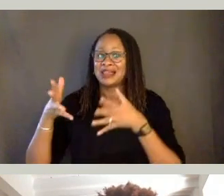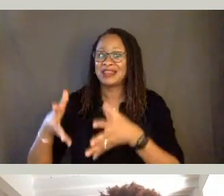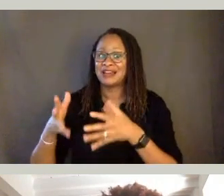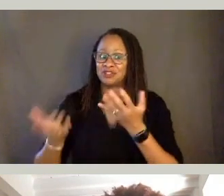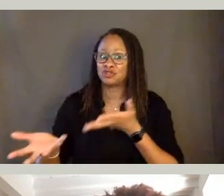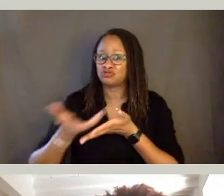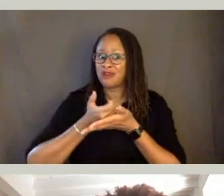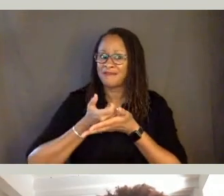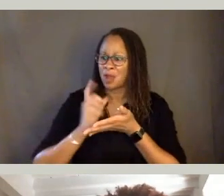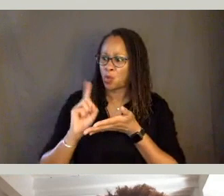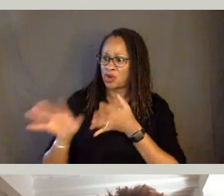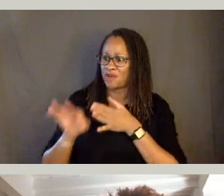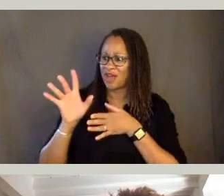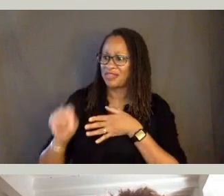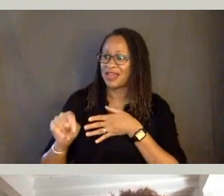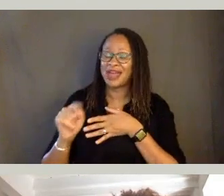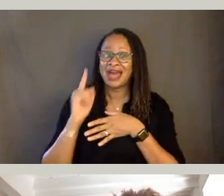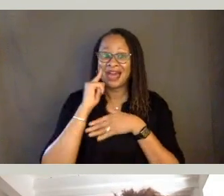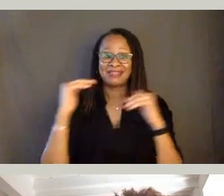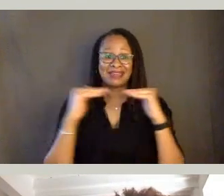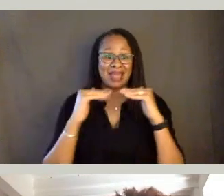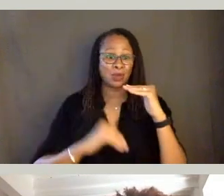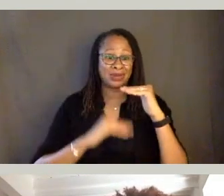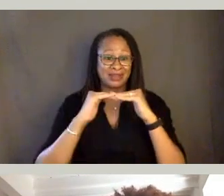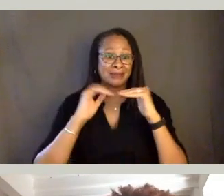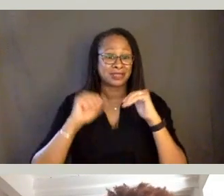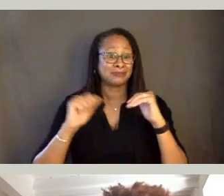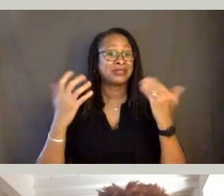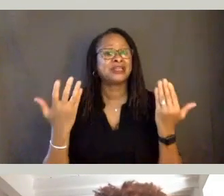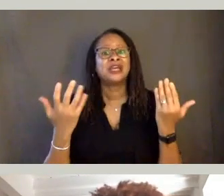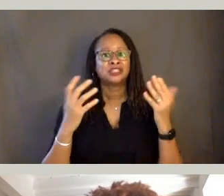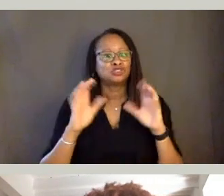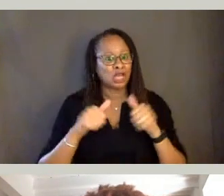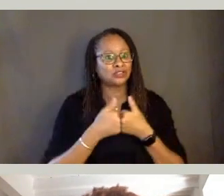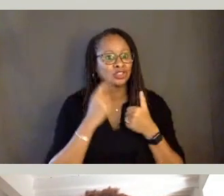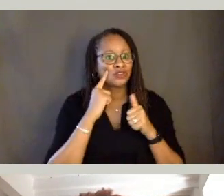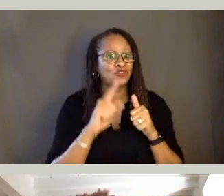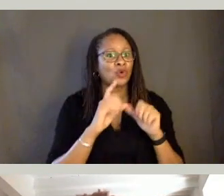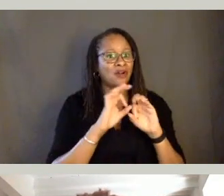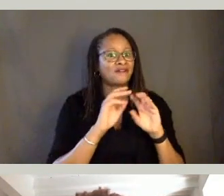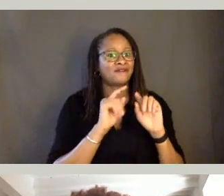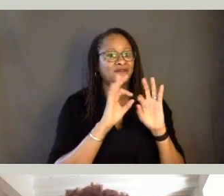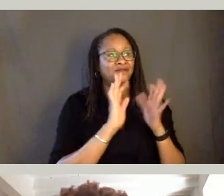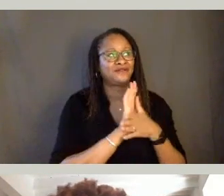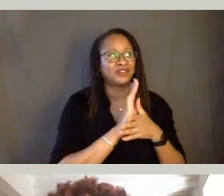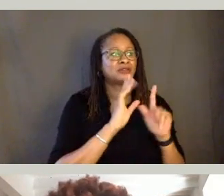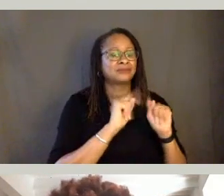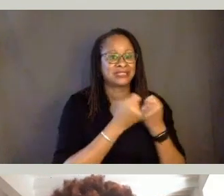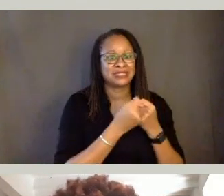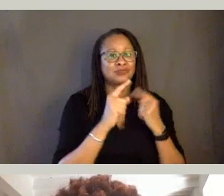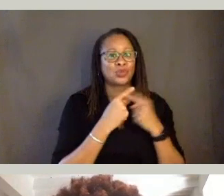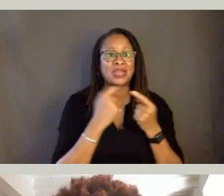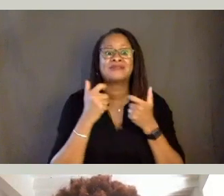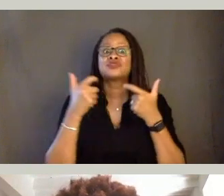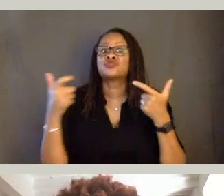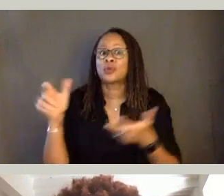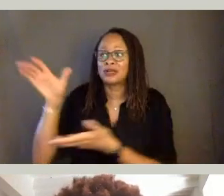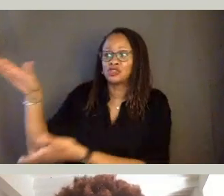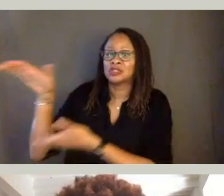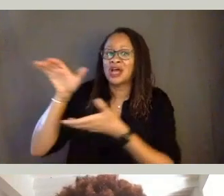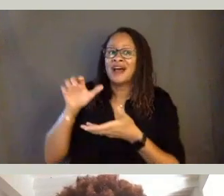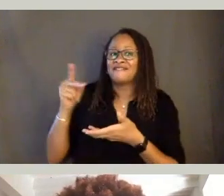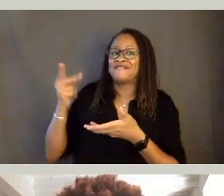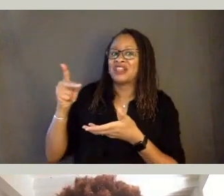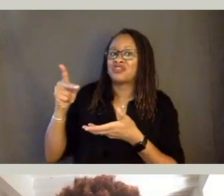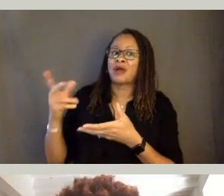find that philanthropy? I think that equity caps can be really challenging for film teams when they have a huge amount of philanthropic dollars to bring in and there